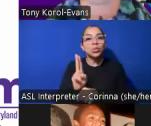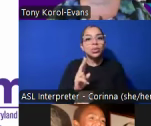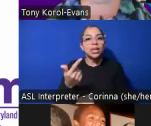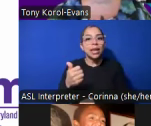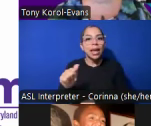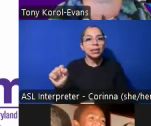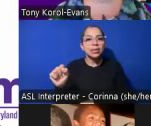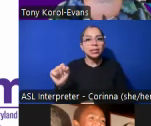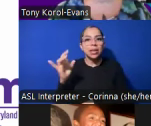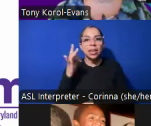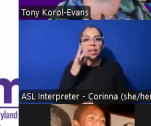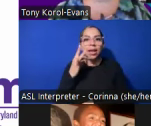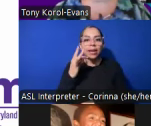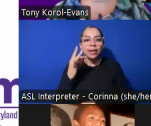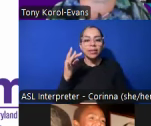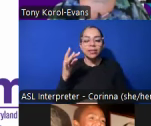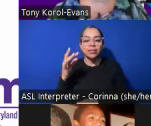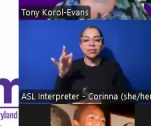on.